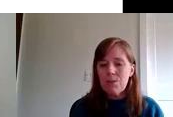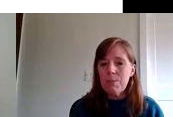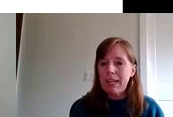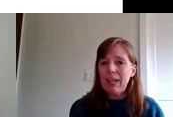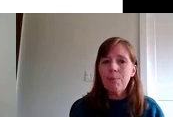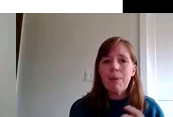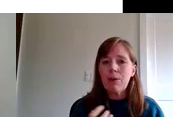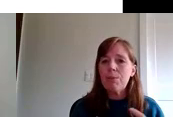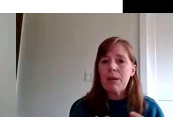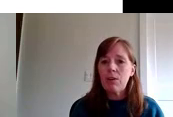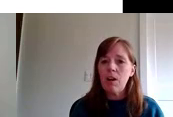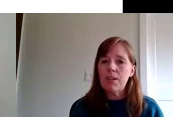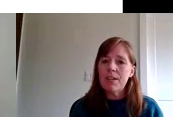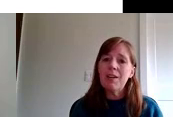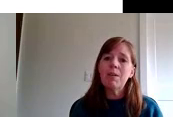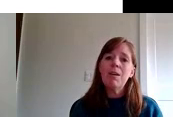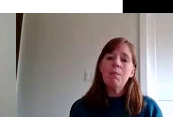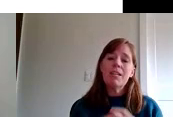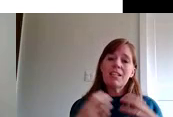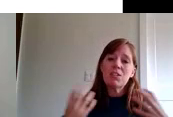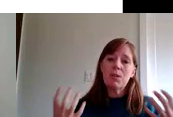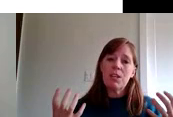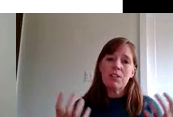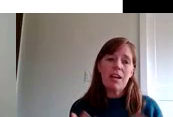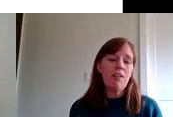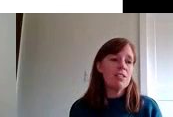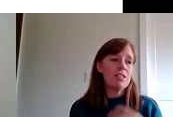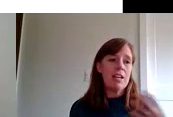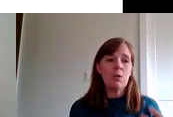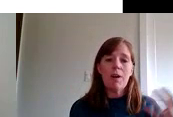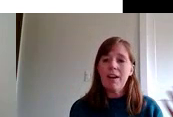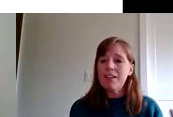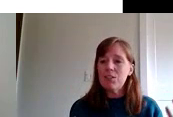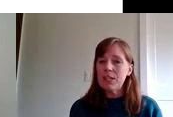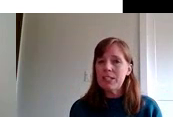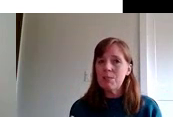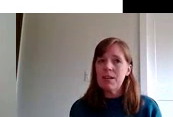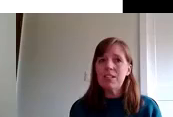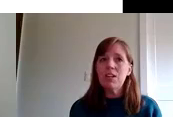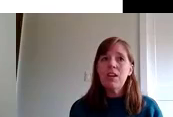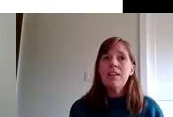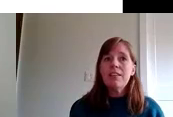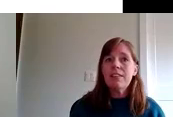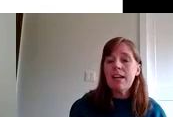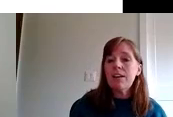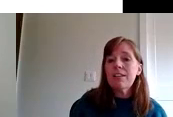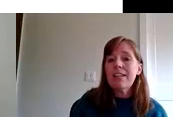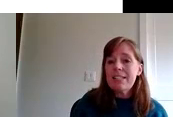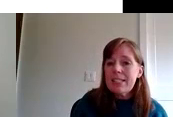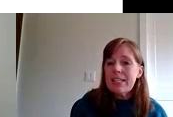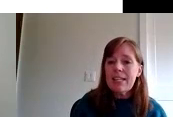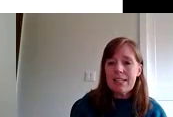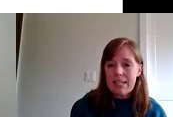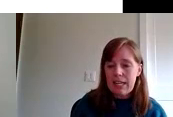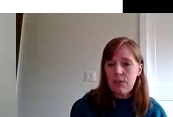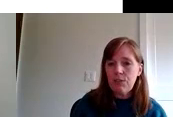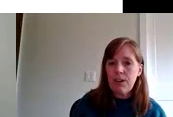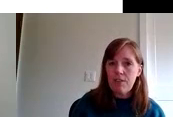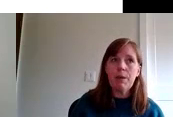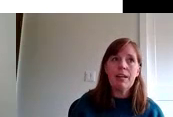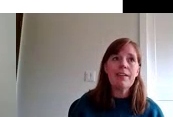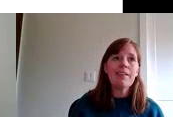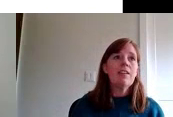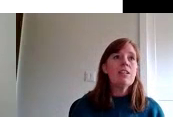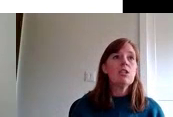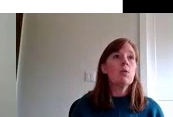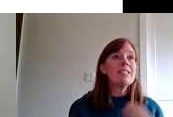of these platforms are making them better and better all the time, because as the days go by, as the weeks and the months, they see the need